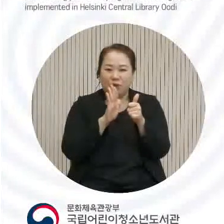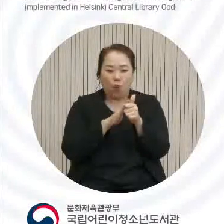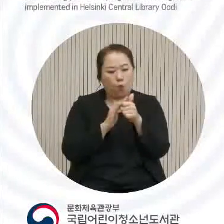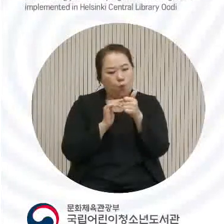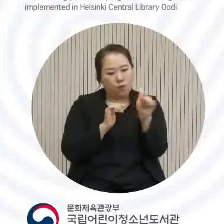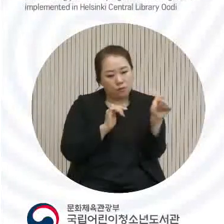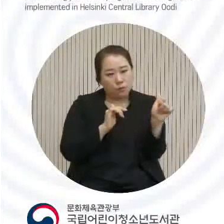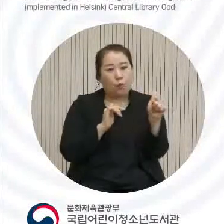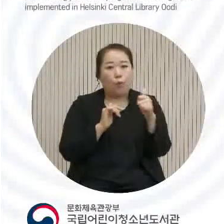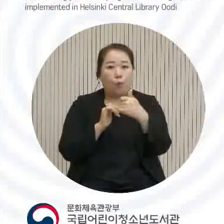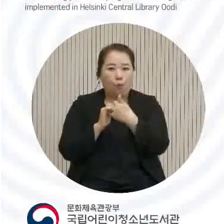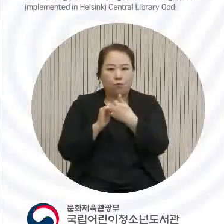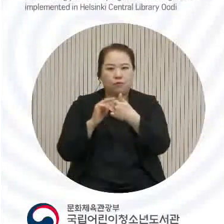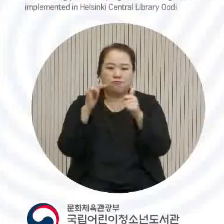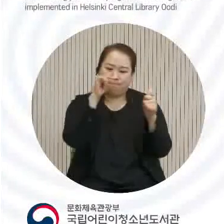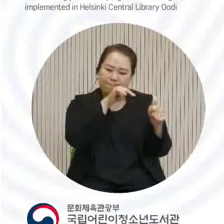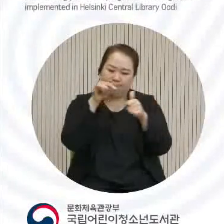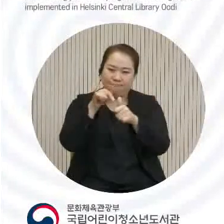accordingly.